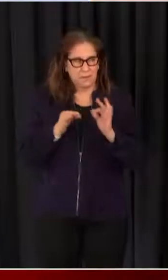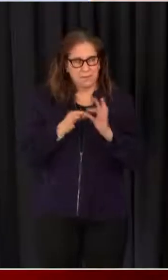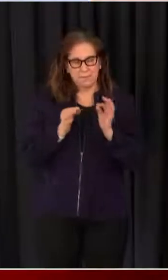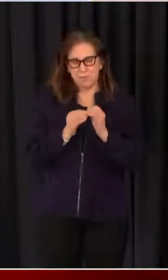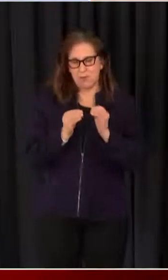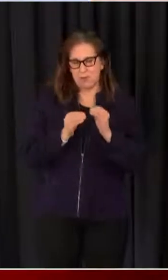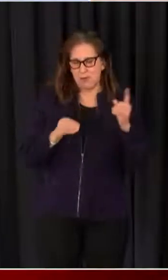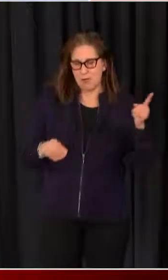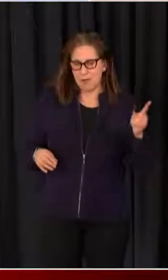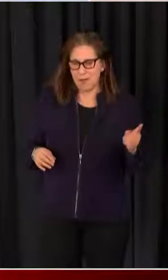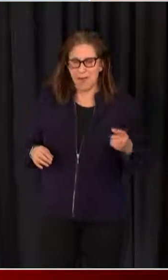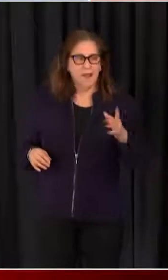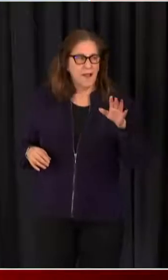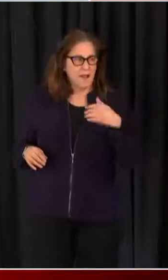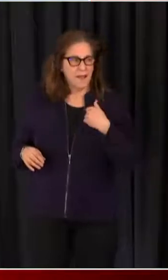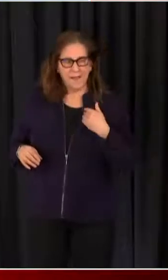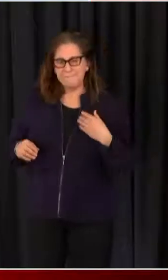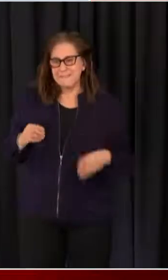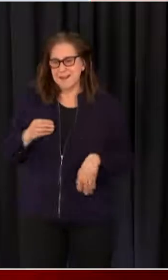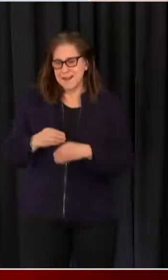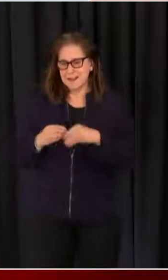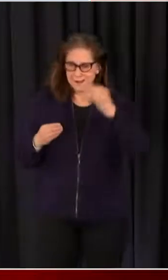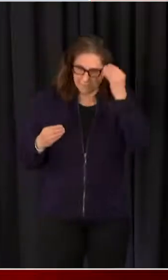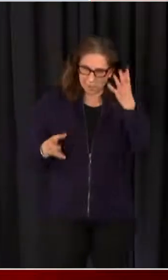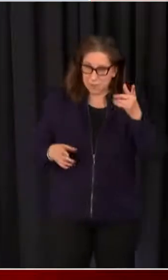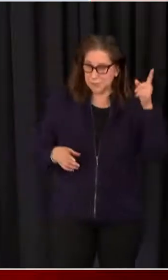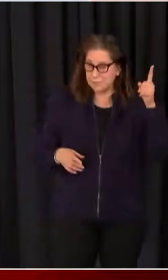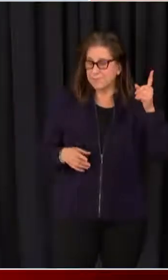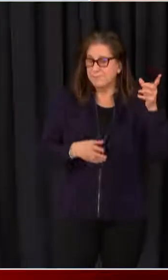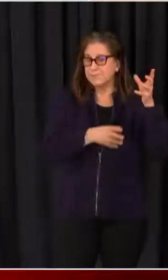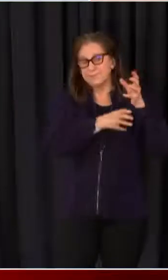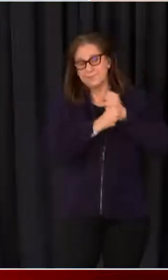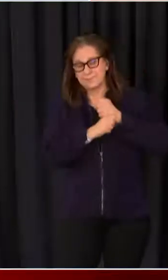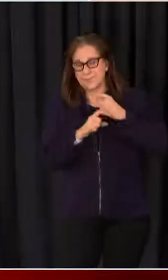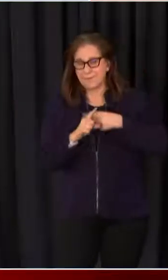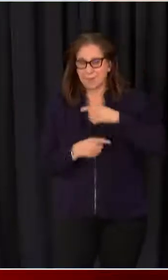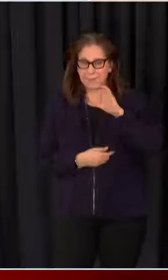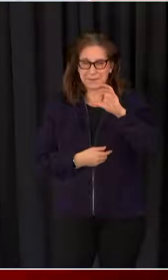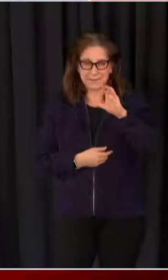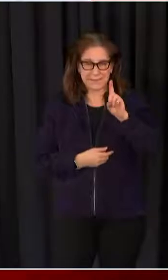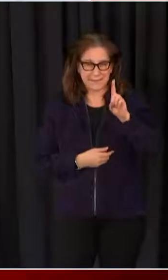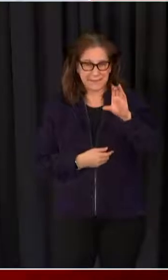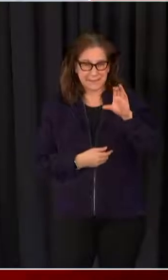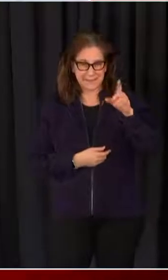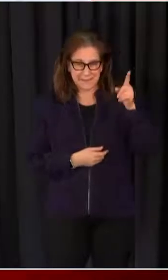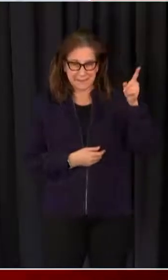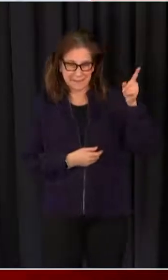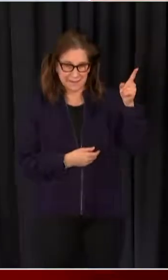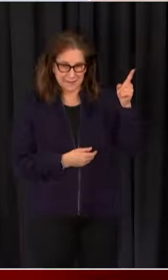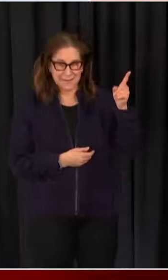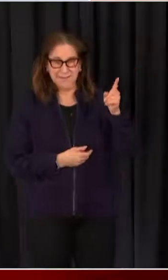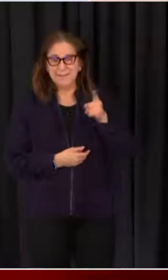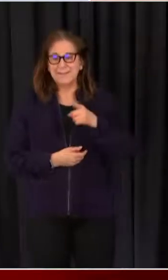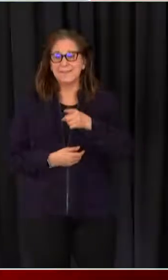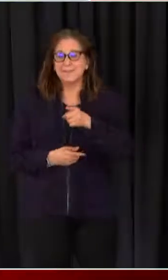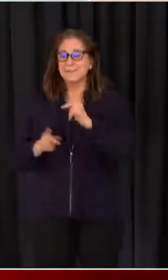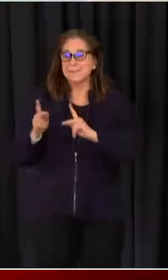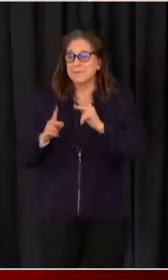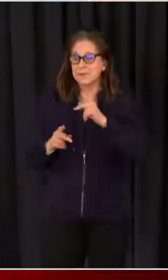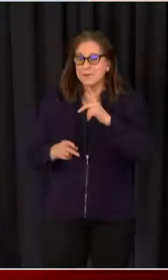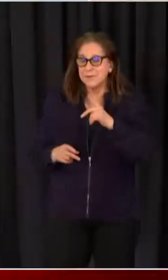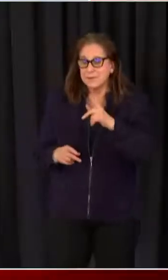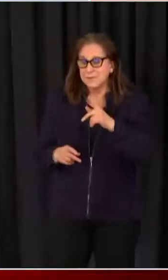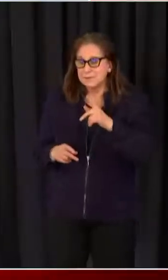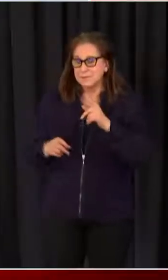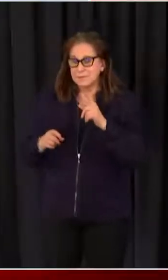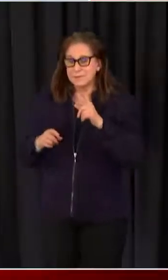There has been some additional guidance from the CDC around the need to quarantine after a person has been fully